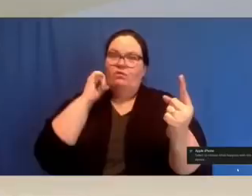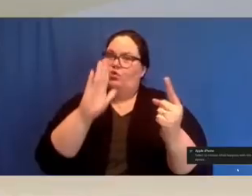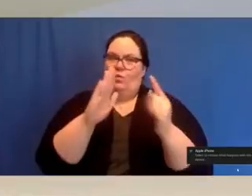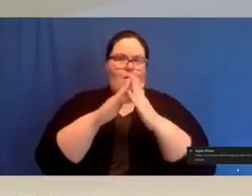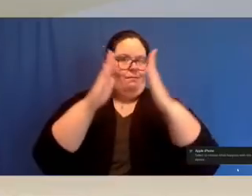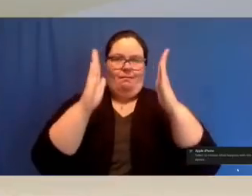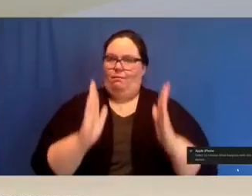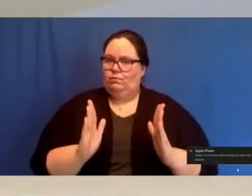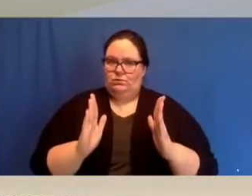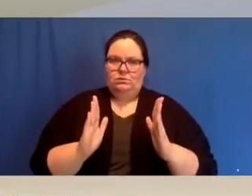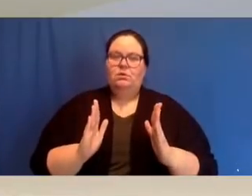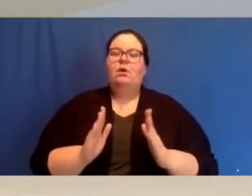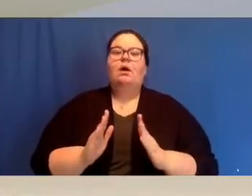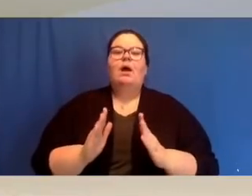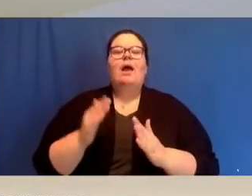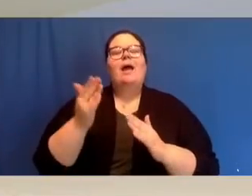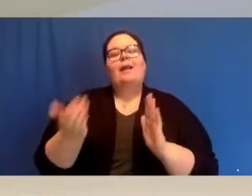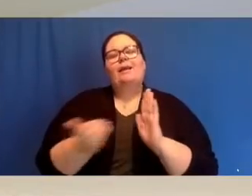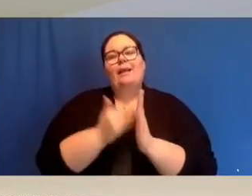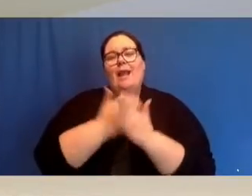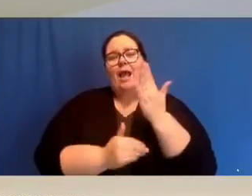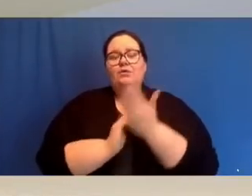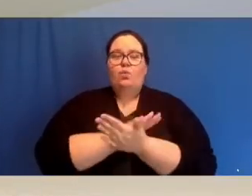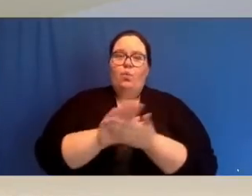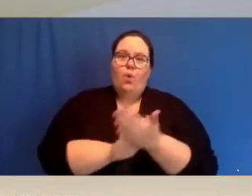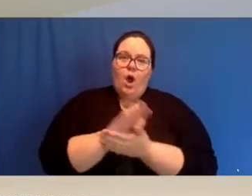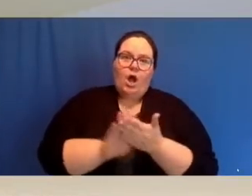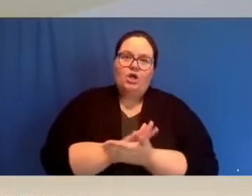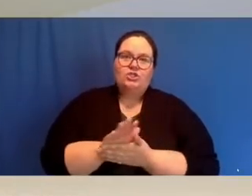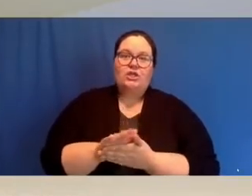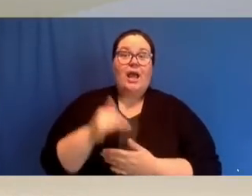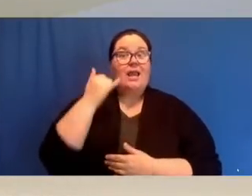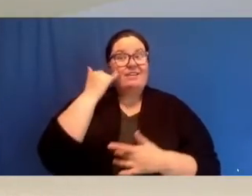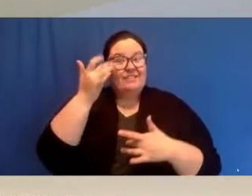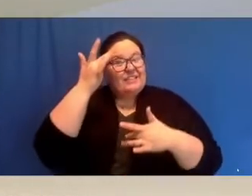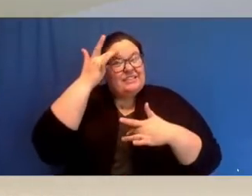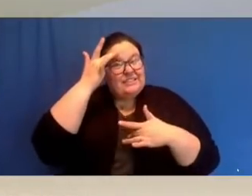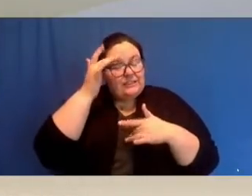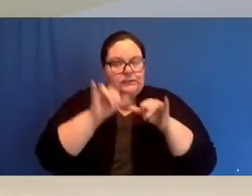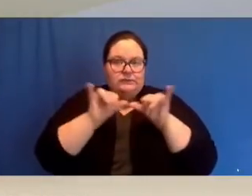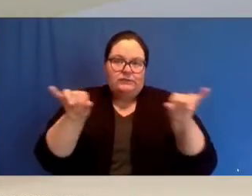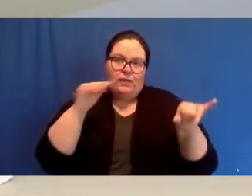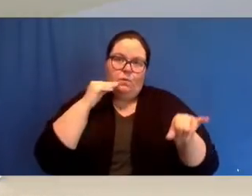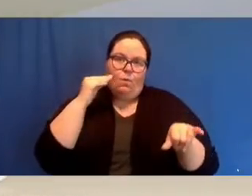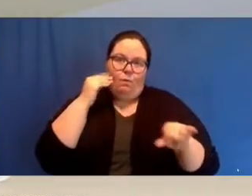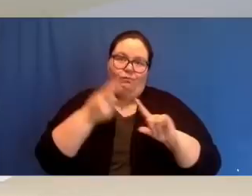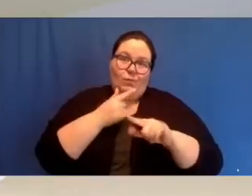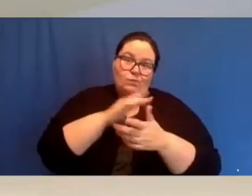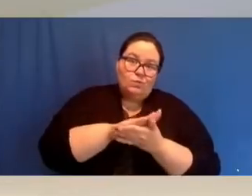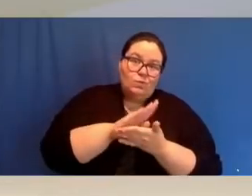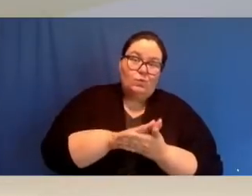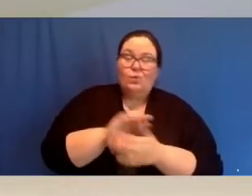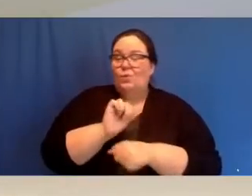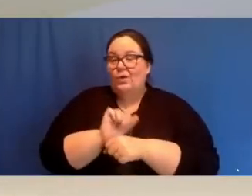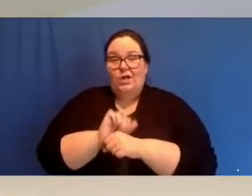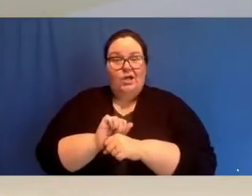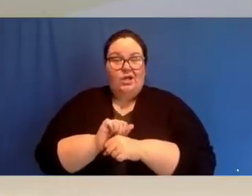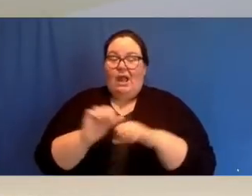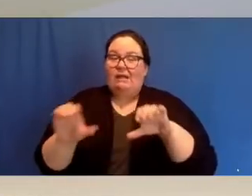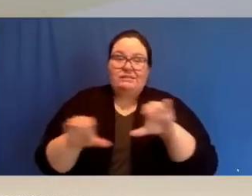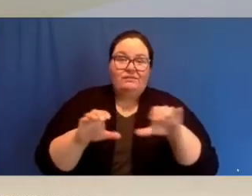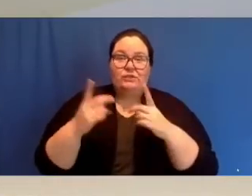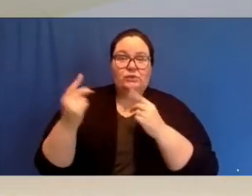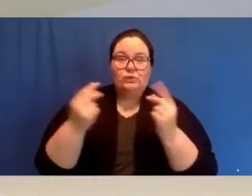household, washing hands often, and staying home from work, school, and other events and activities when we are not feeling well. There